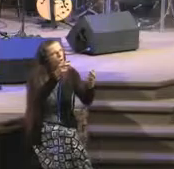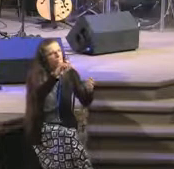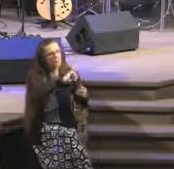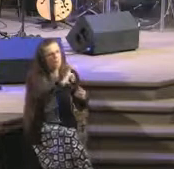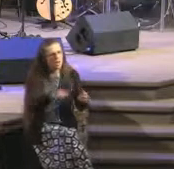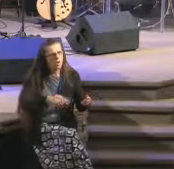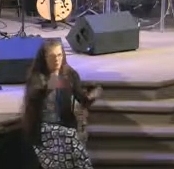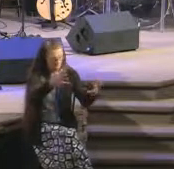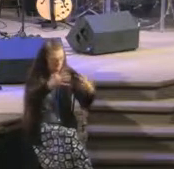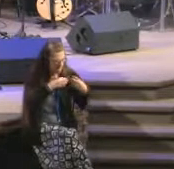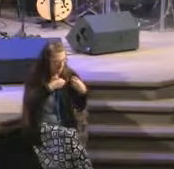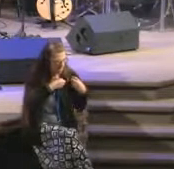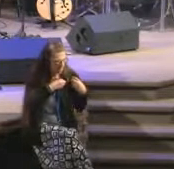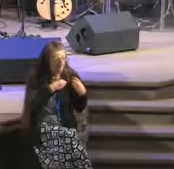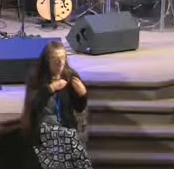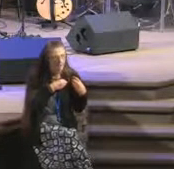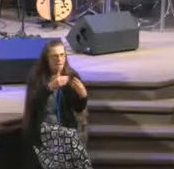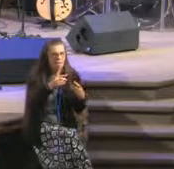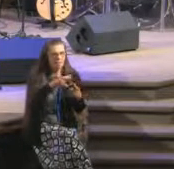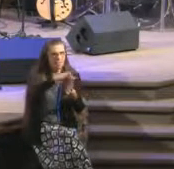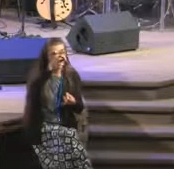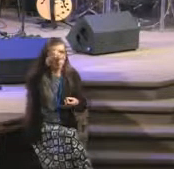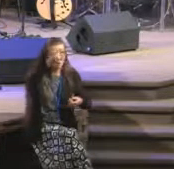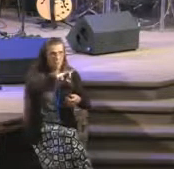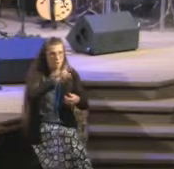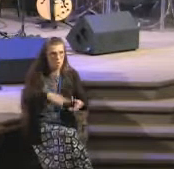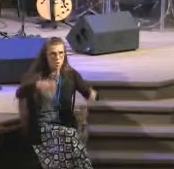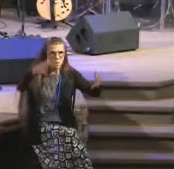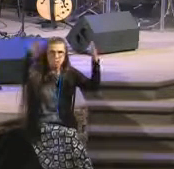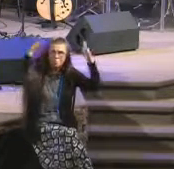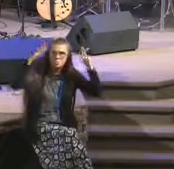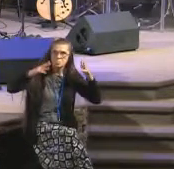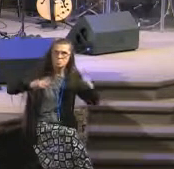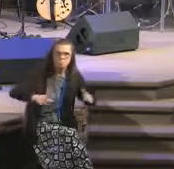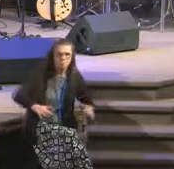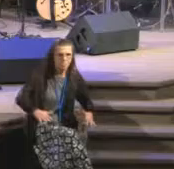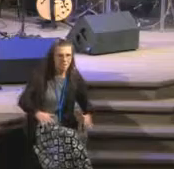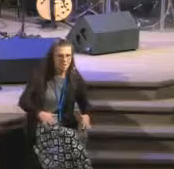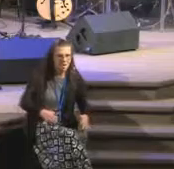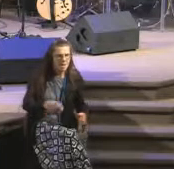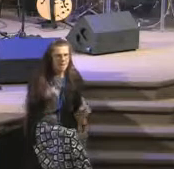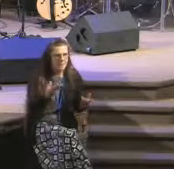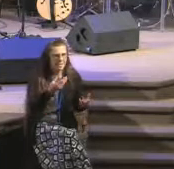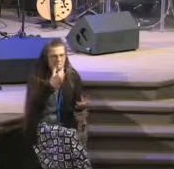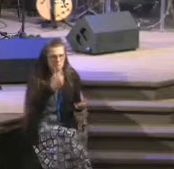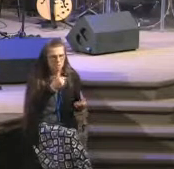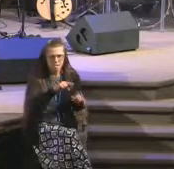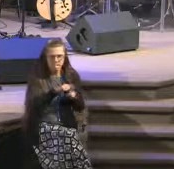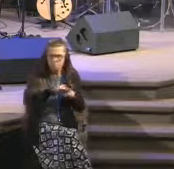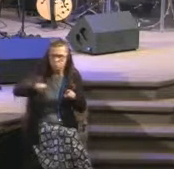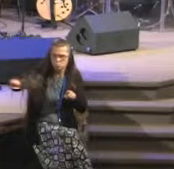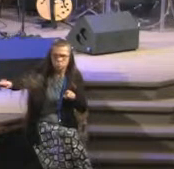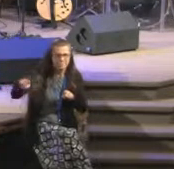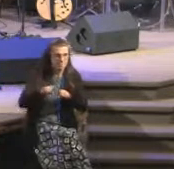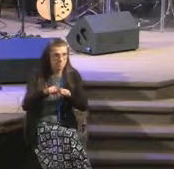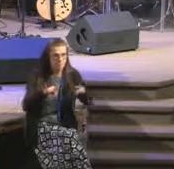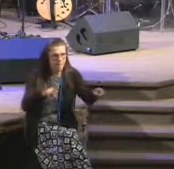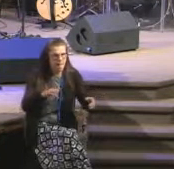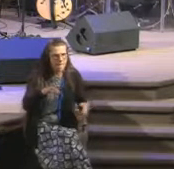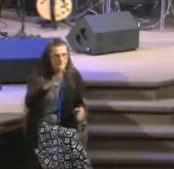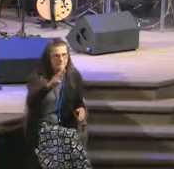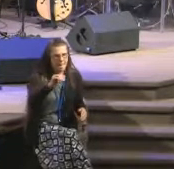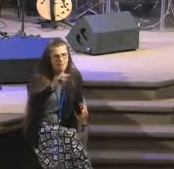Spirit of the Lord came upon him. Now, many Jews had already been deported. Babylon has come